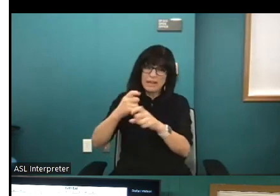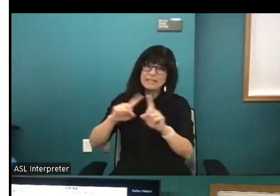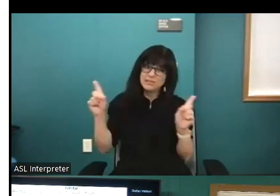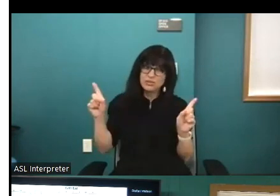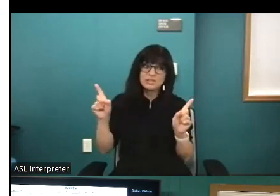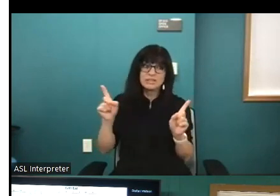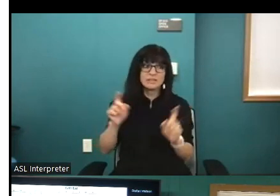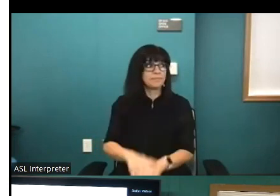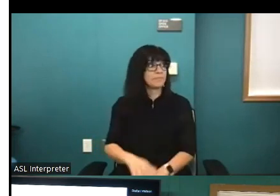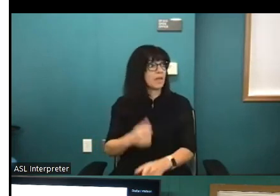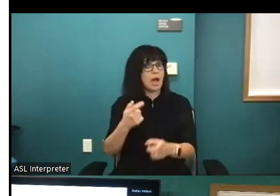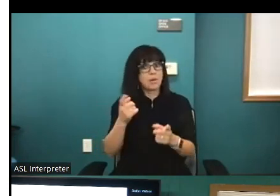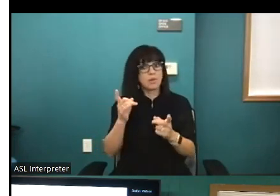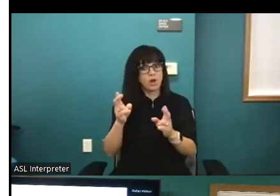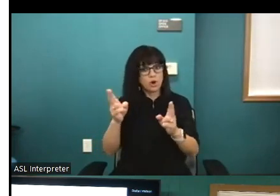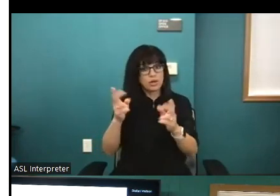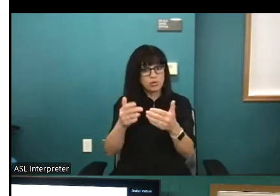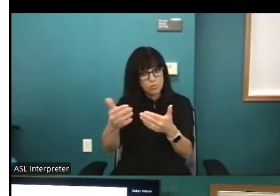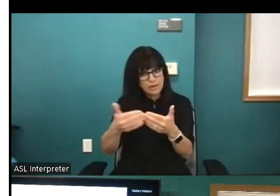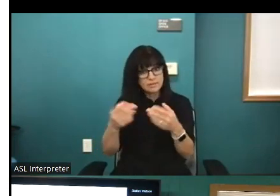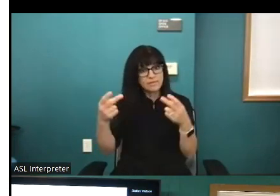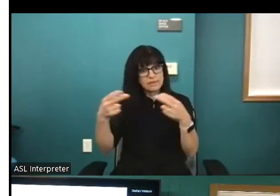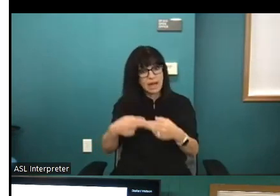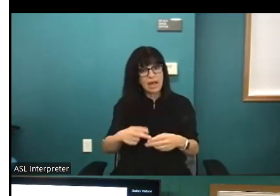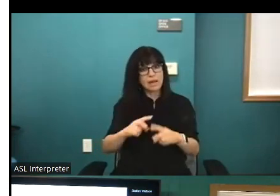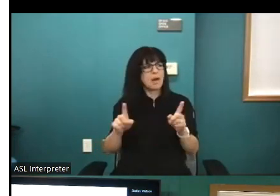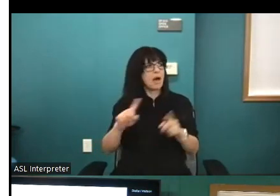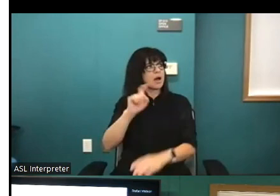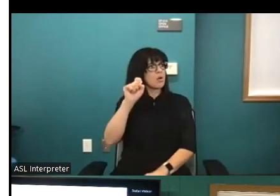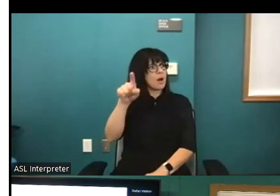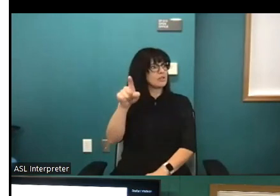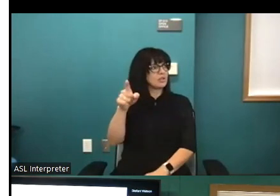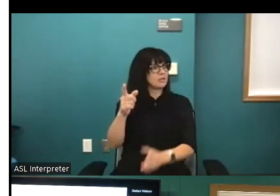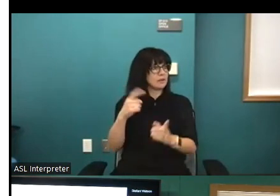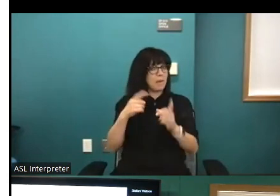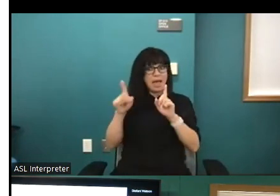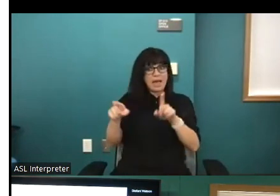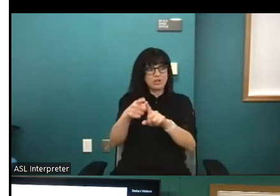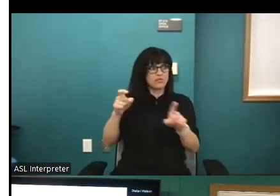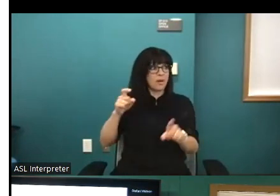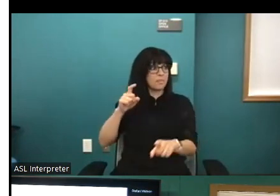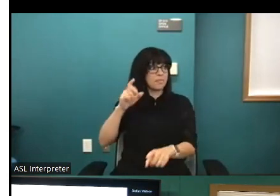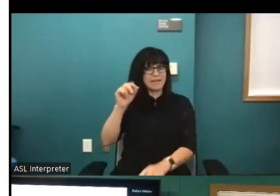Anyway, I will hurry through the rest. Oh, this was a question I got asked and I got my answers from Candy.